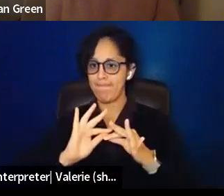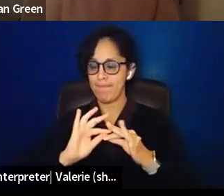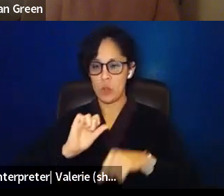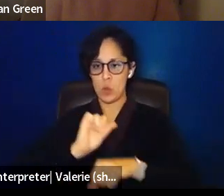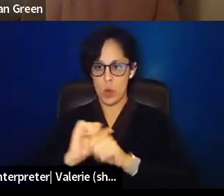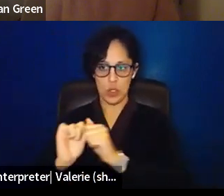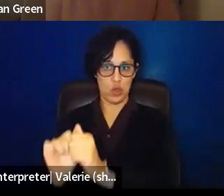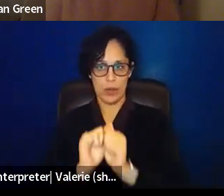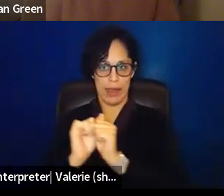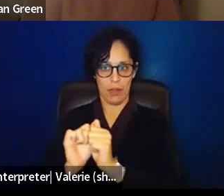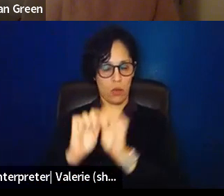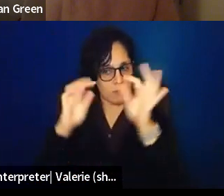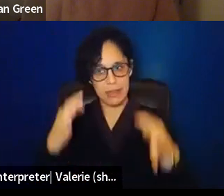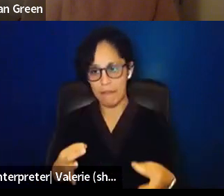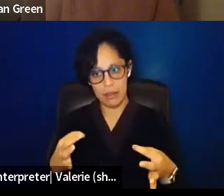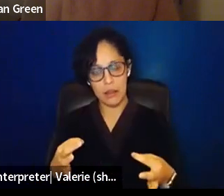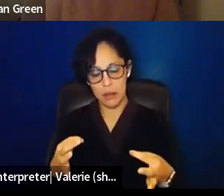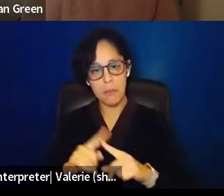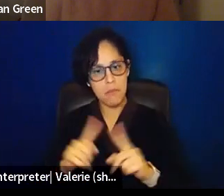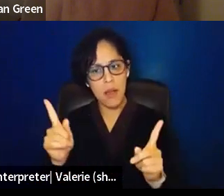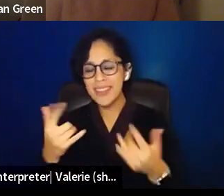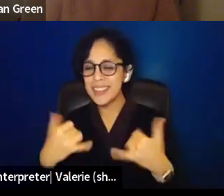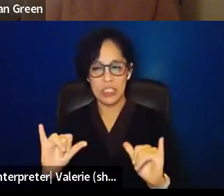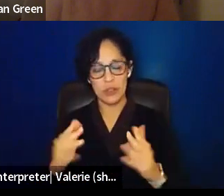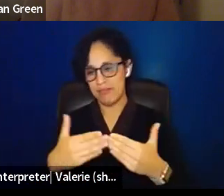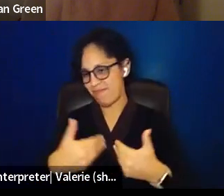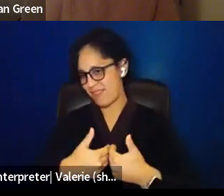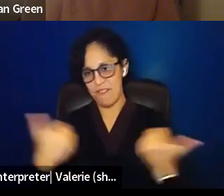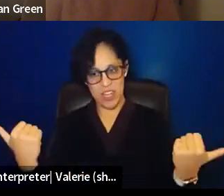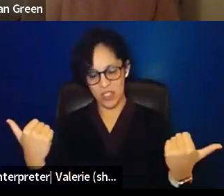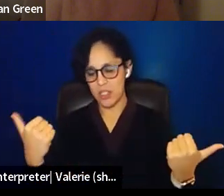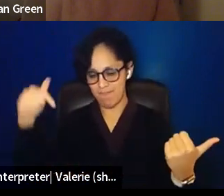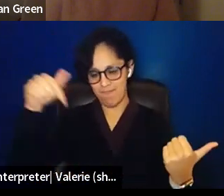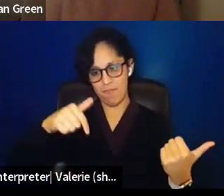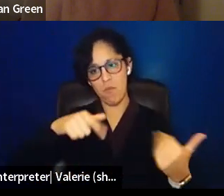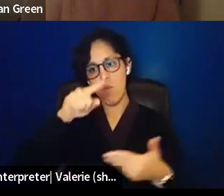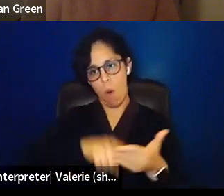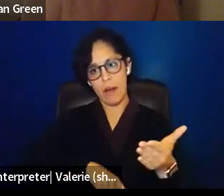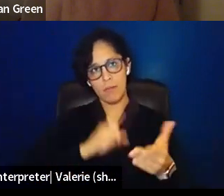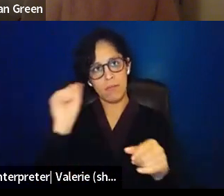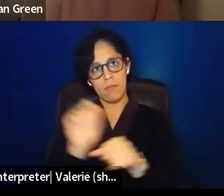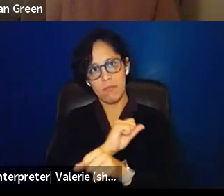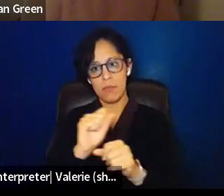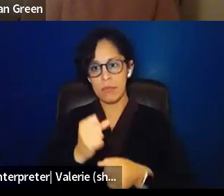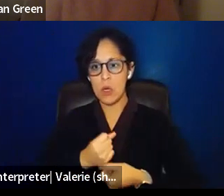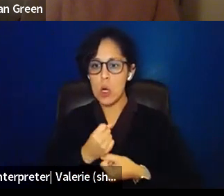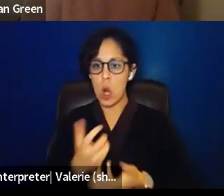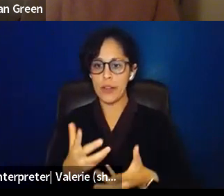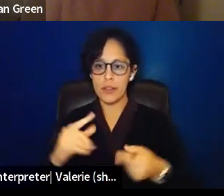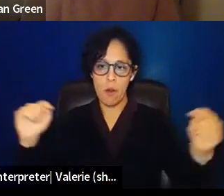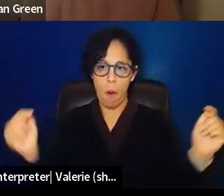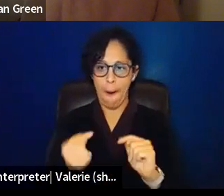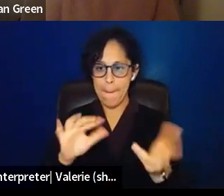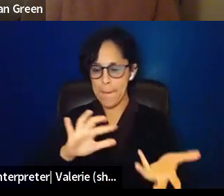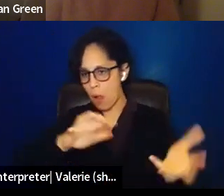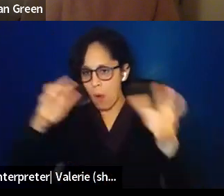sure. But I think it is, that division actually is one of the things that has caused, in my mind, the most harm